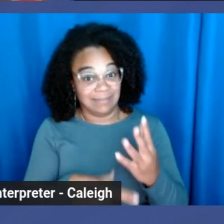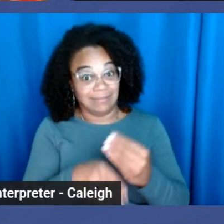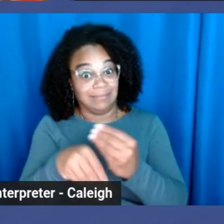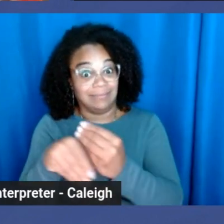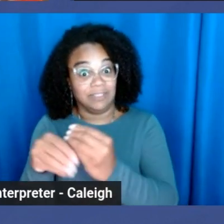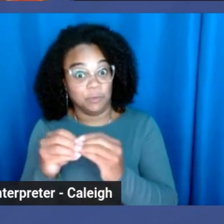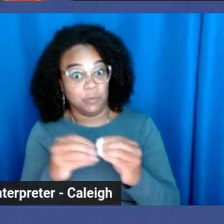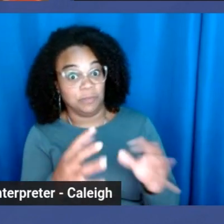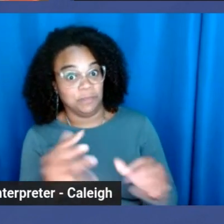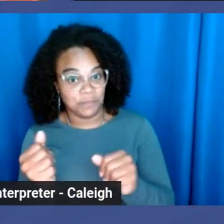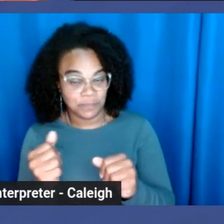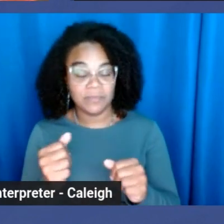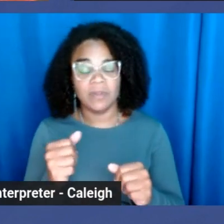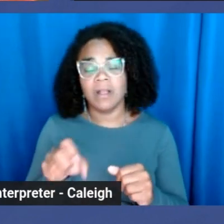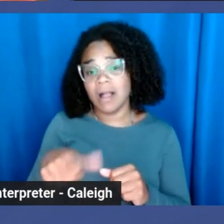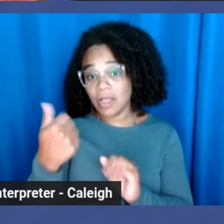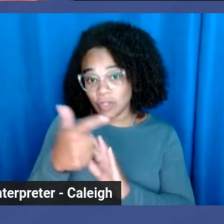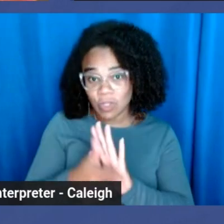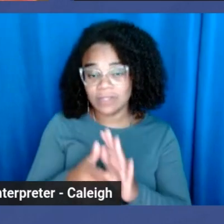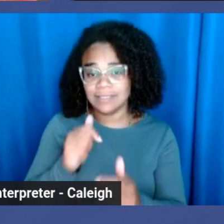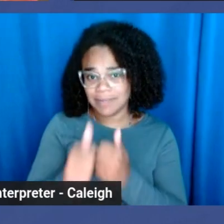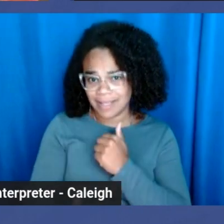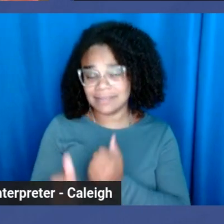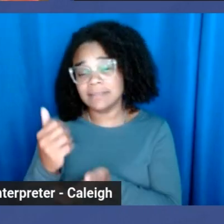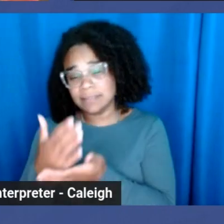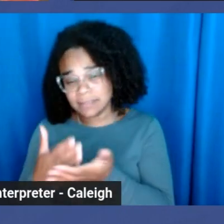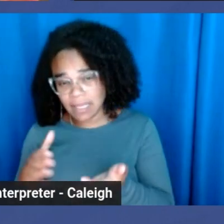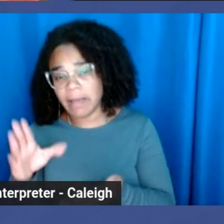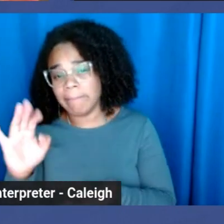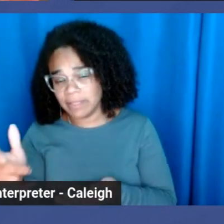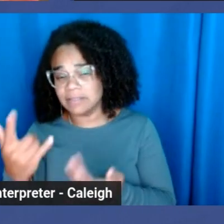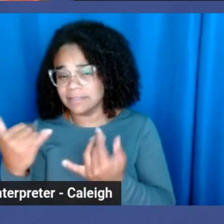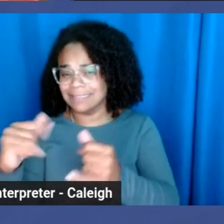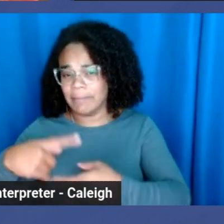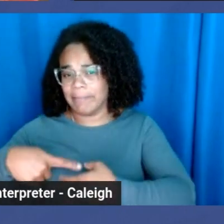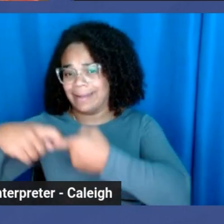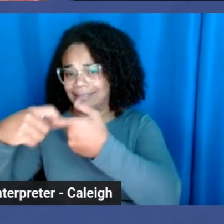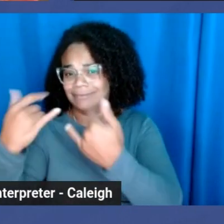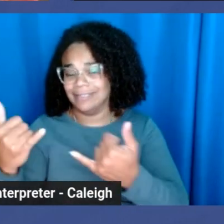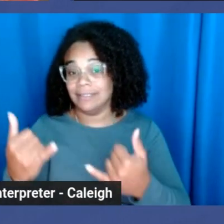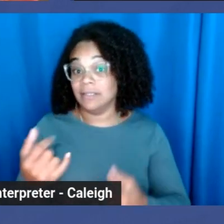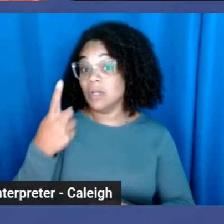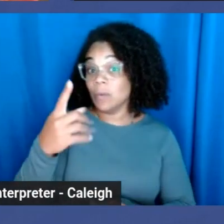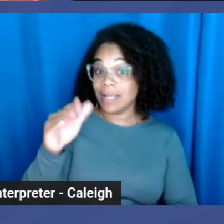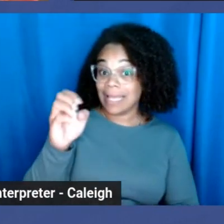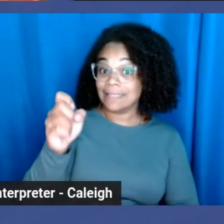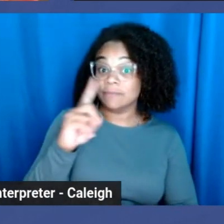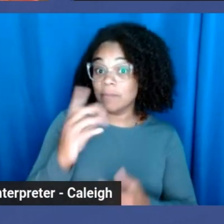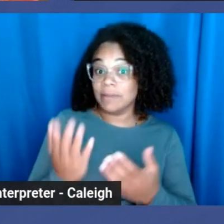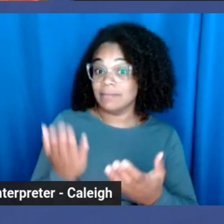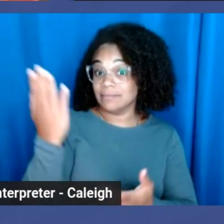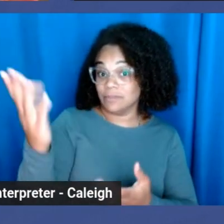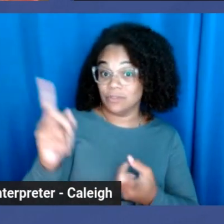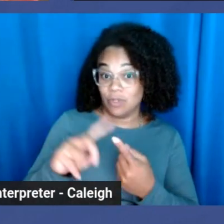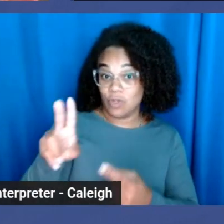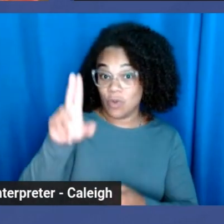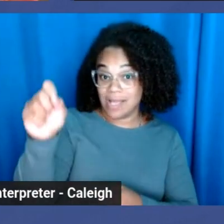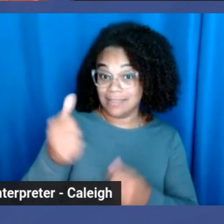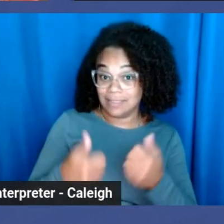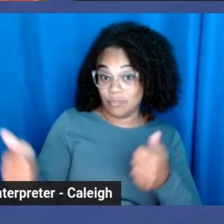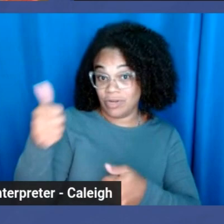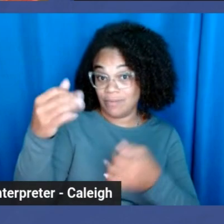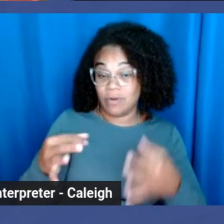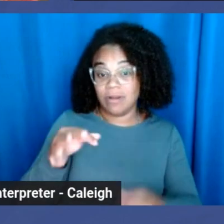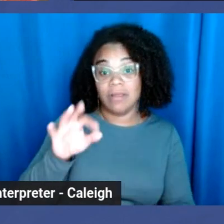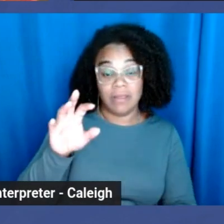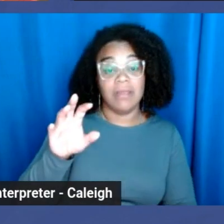of laws that have been passed. Other bills are pending, and cases going up to the U.S. Supreme Court, which Woodhull is involved with. I think you'll